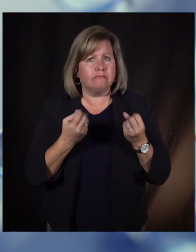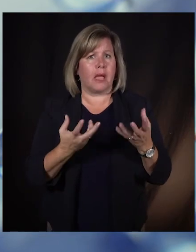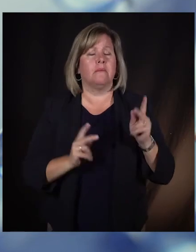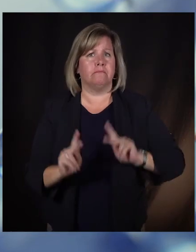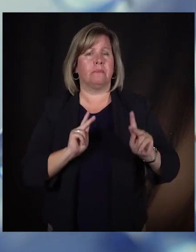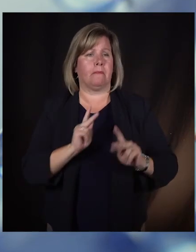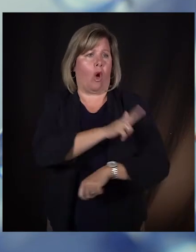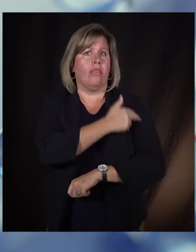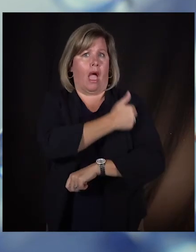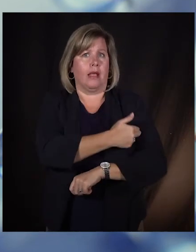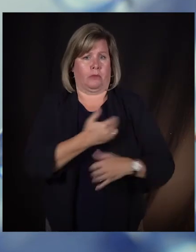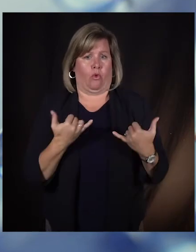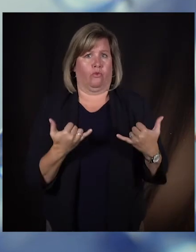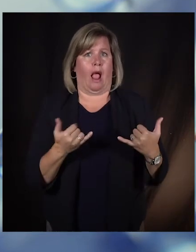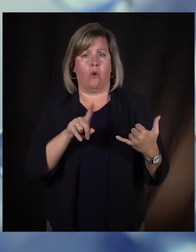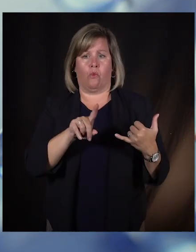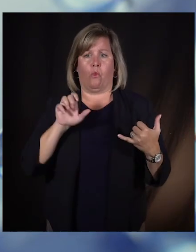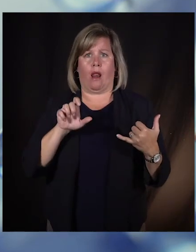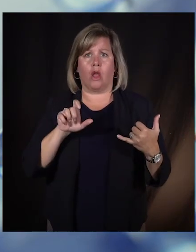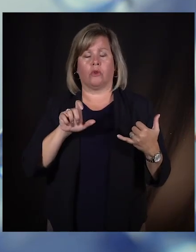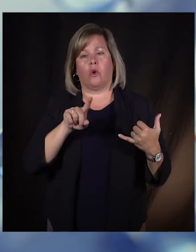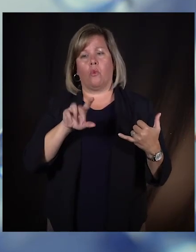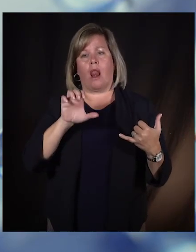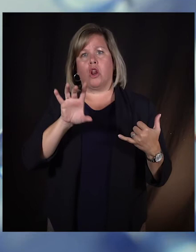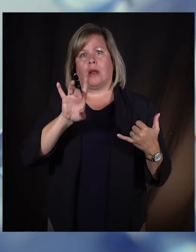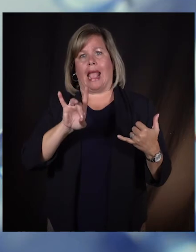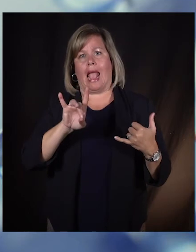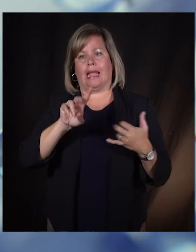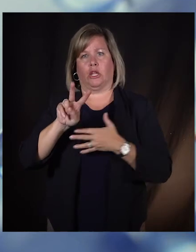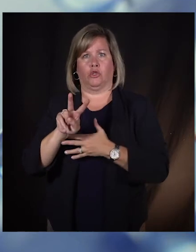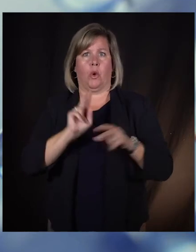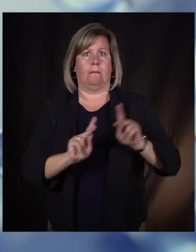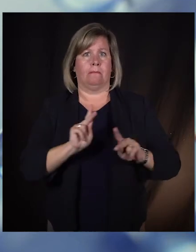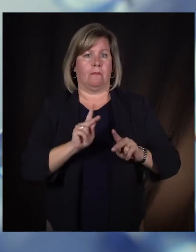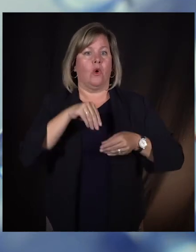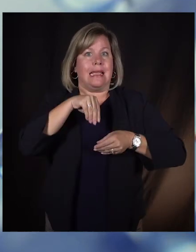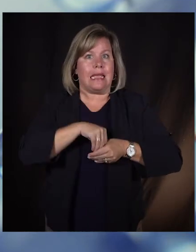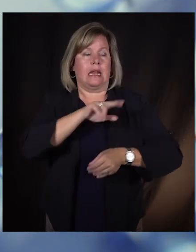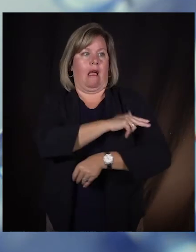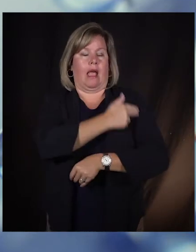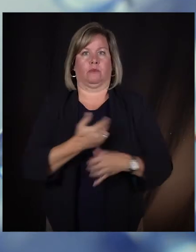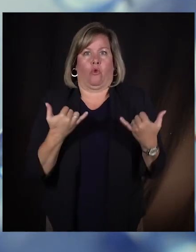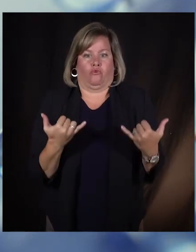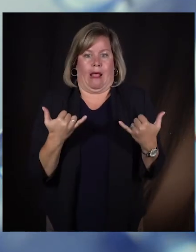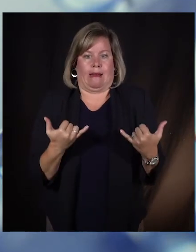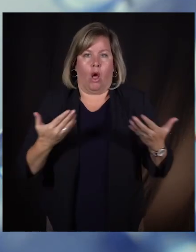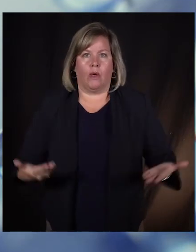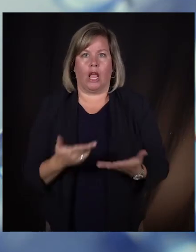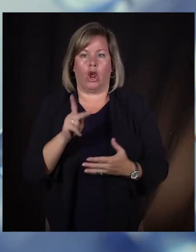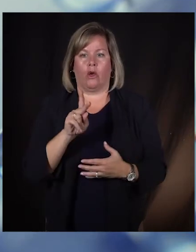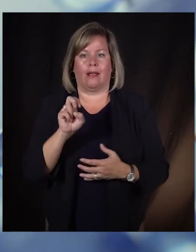County. We have 182 persons altogether who are hospitalized with COVID-19 here in our Kent County